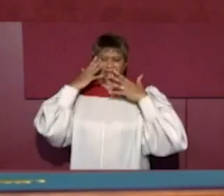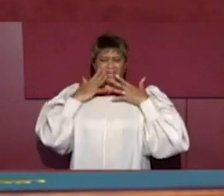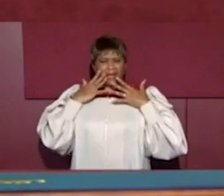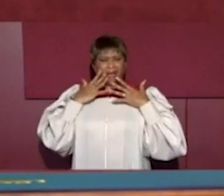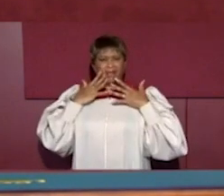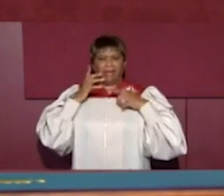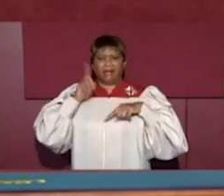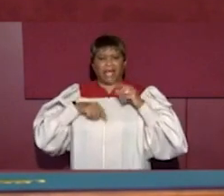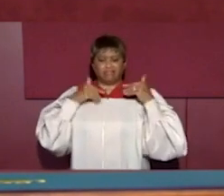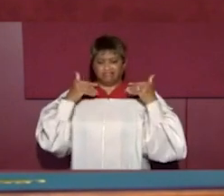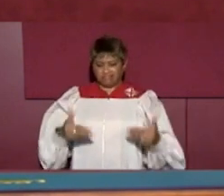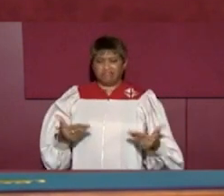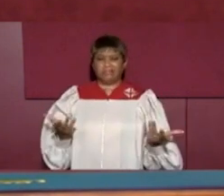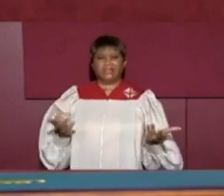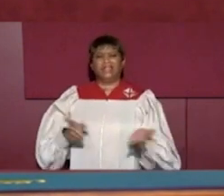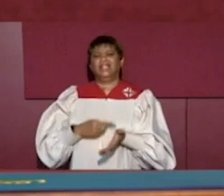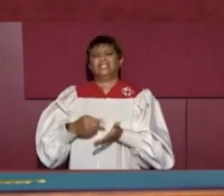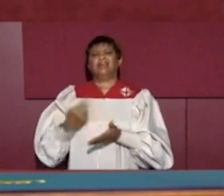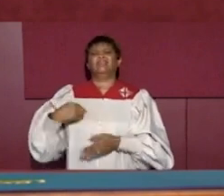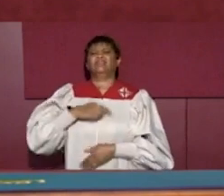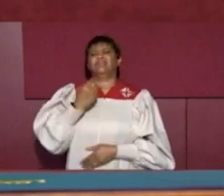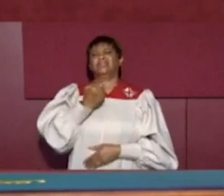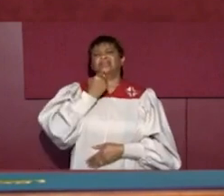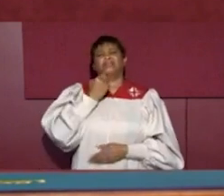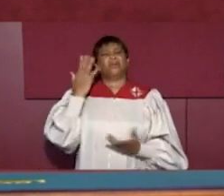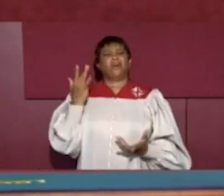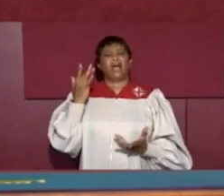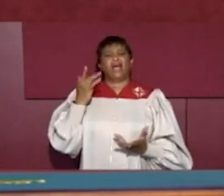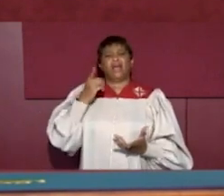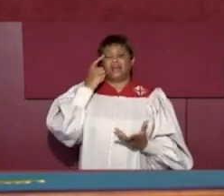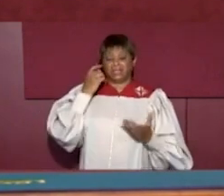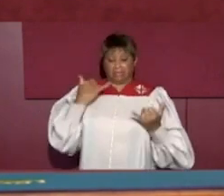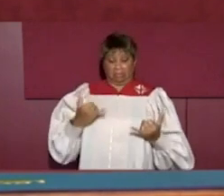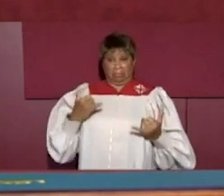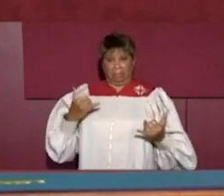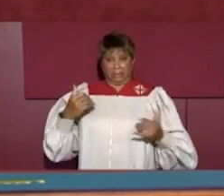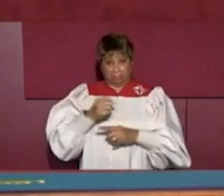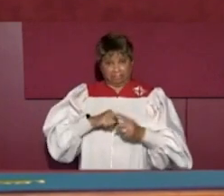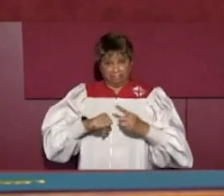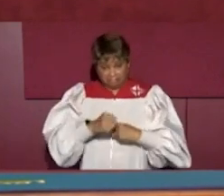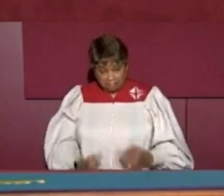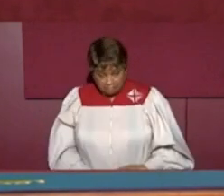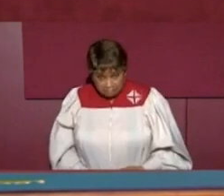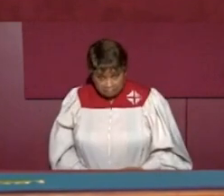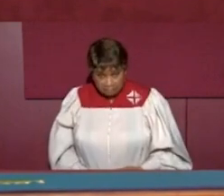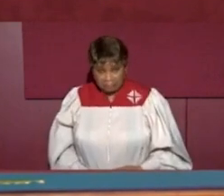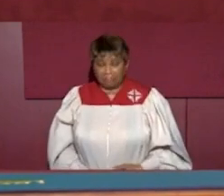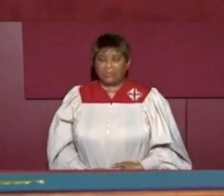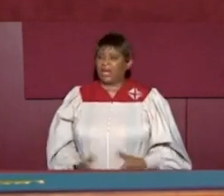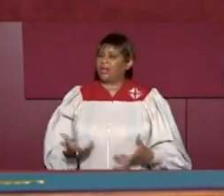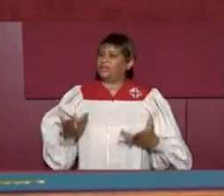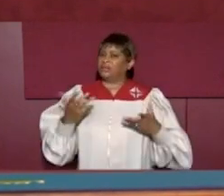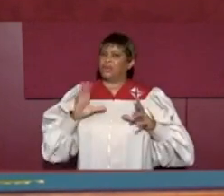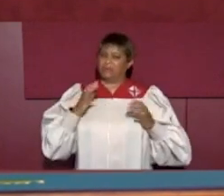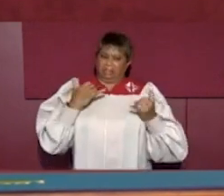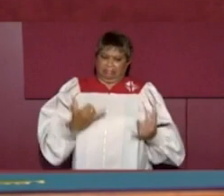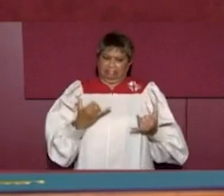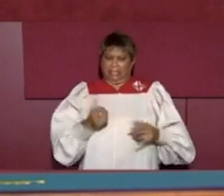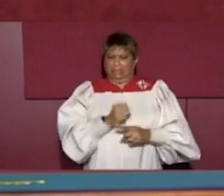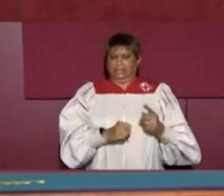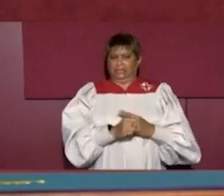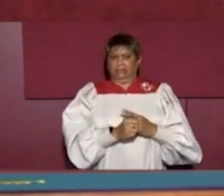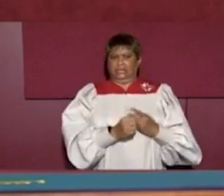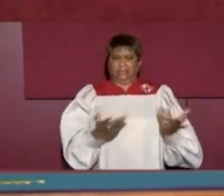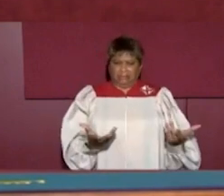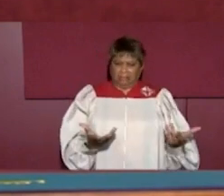move forward. Sometimes we're disappointed because of present situations. You know, we just don't want to be in the situation that we're